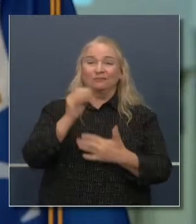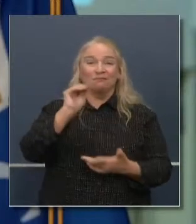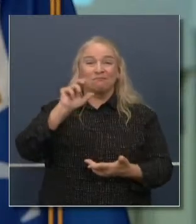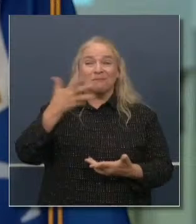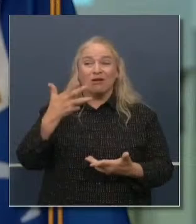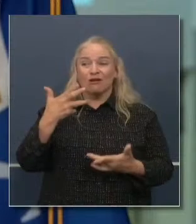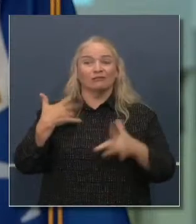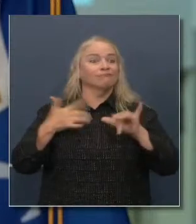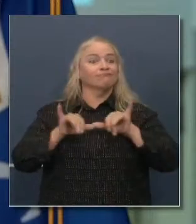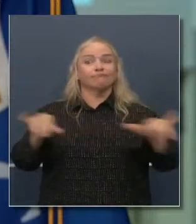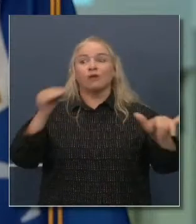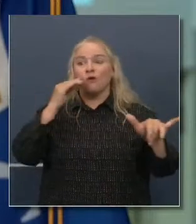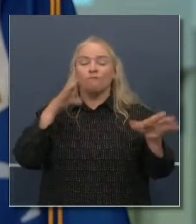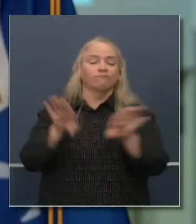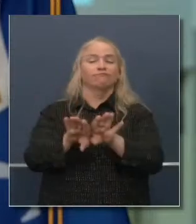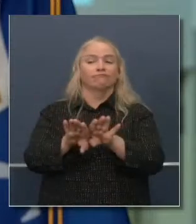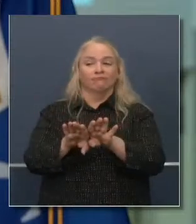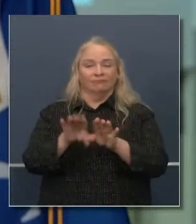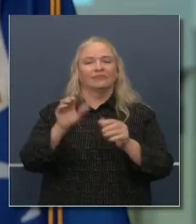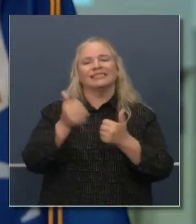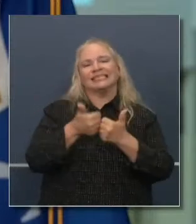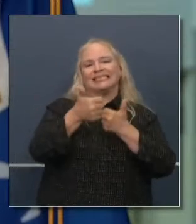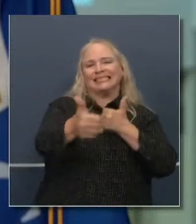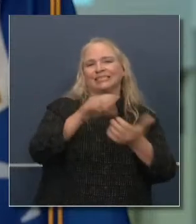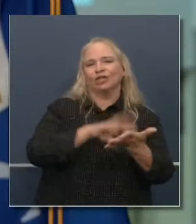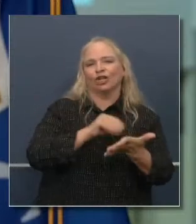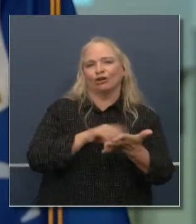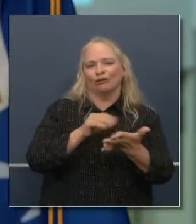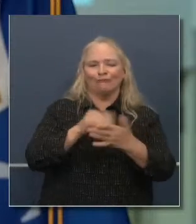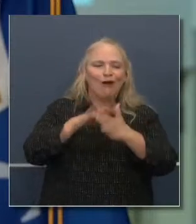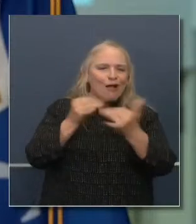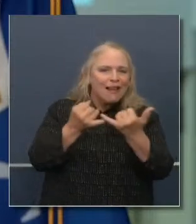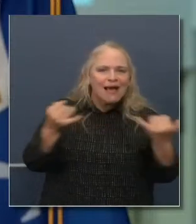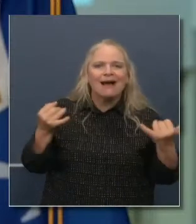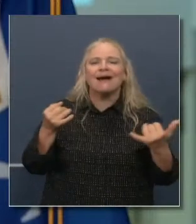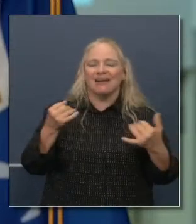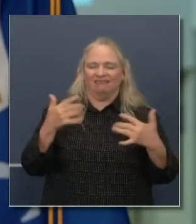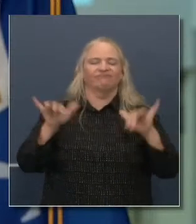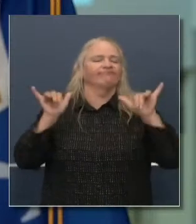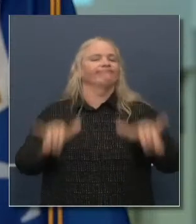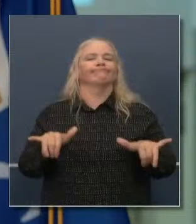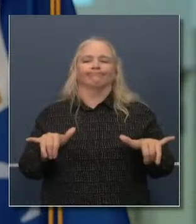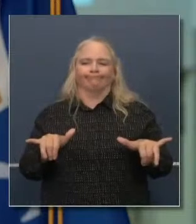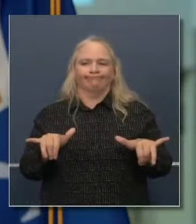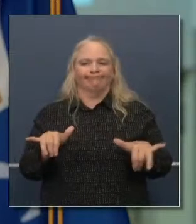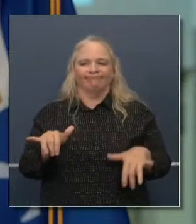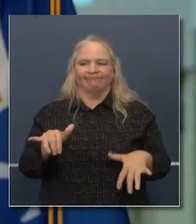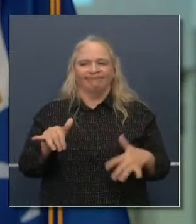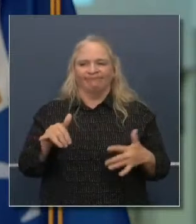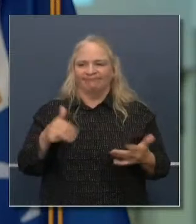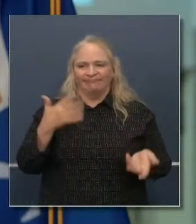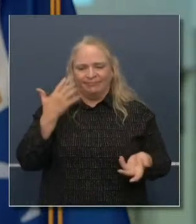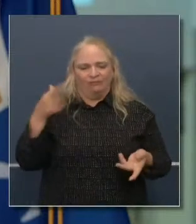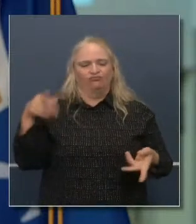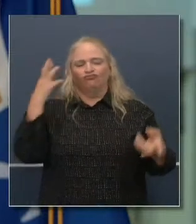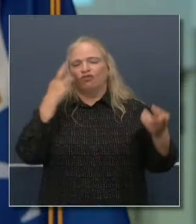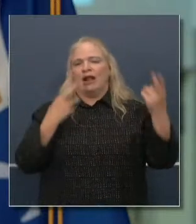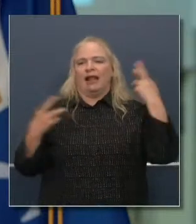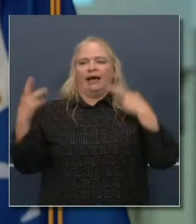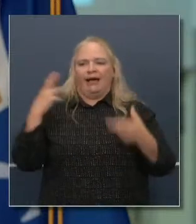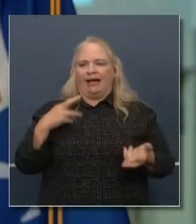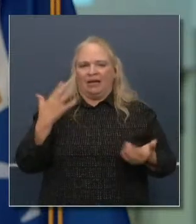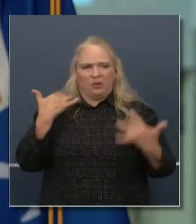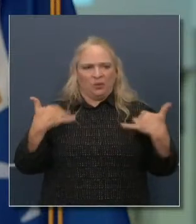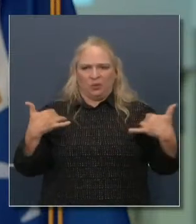learning until we deal with the background rate of infections, contextualizing the schools and where